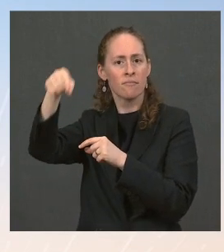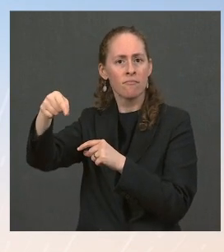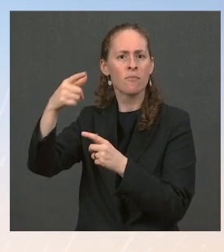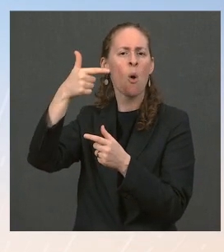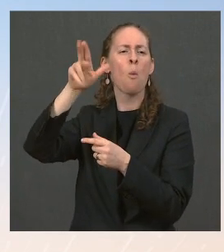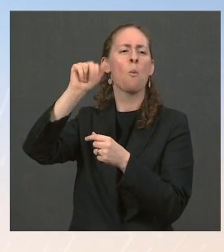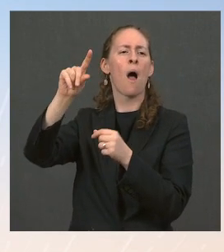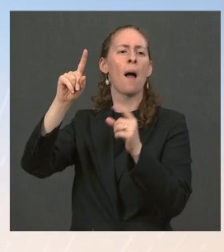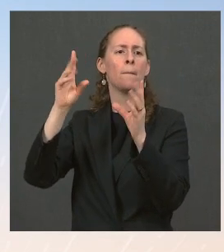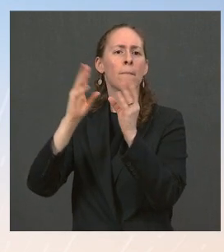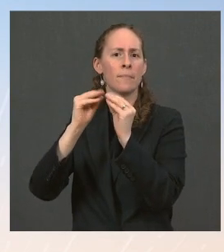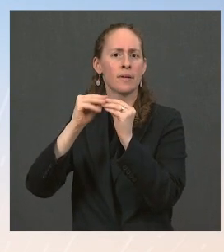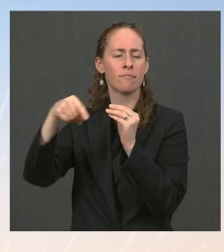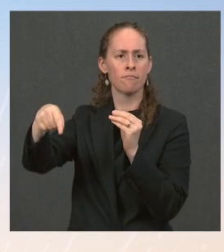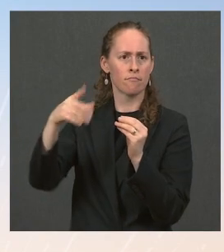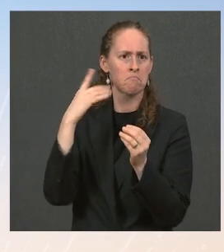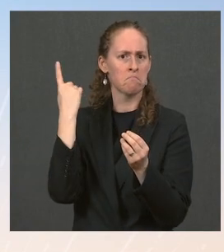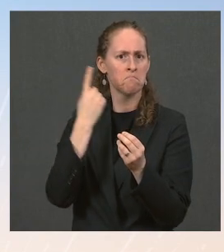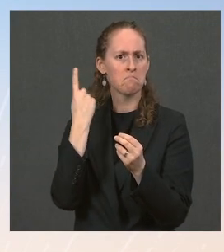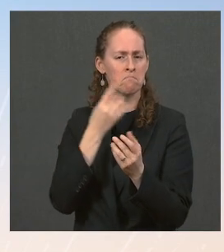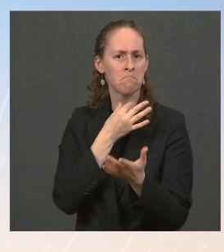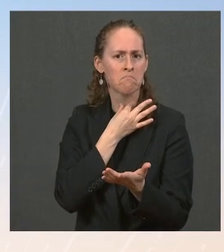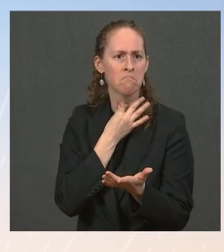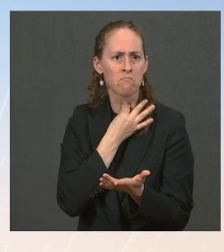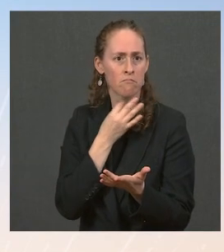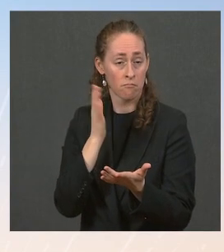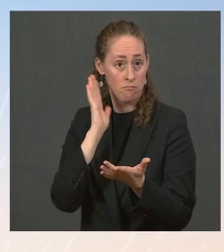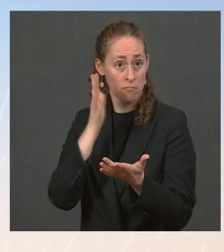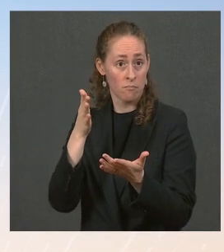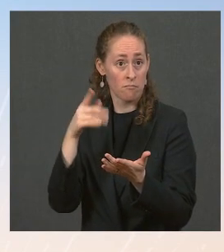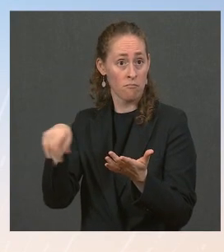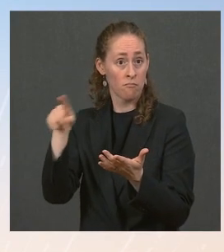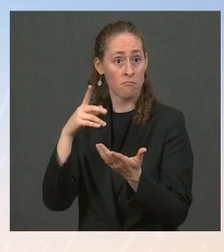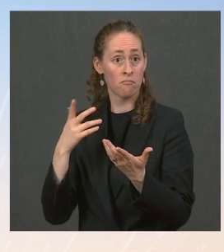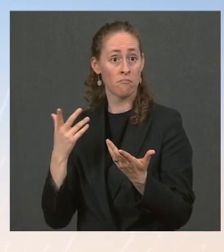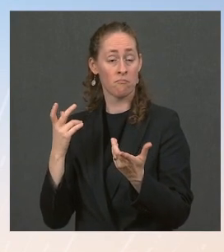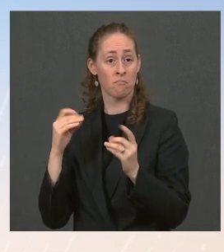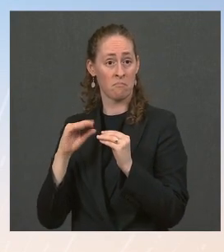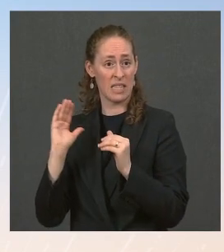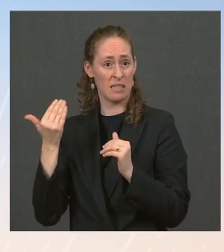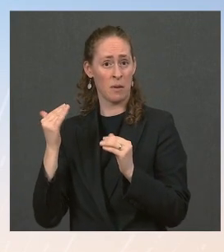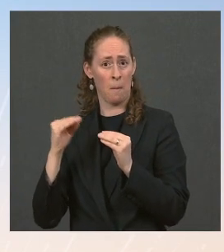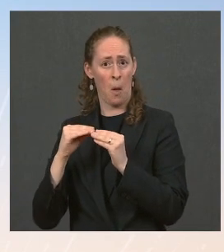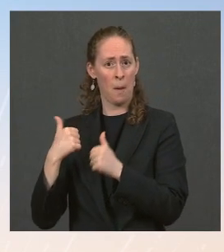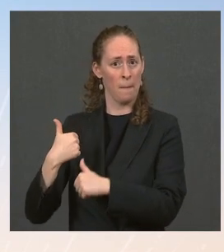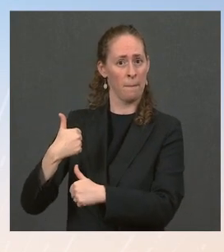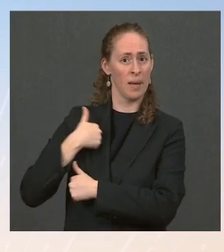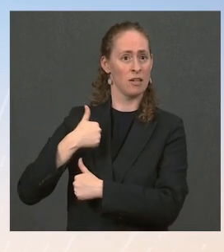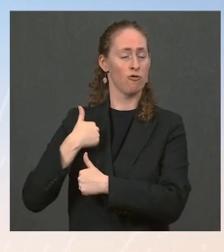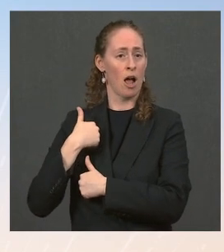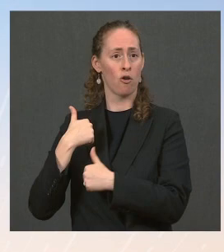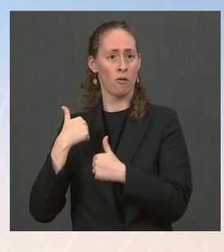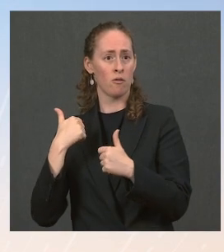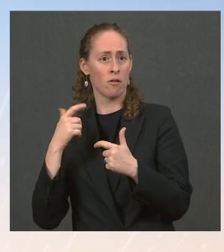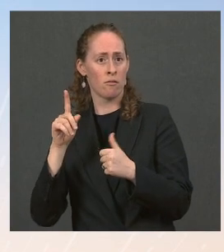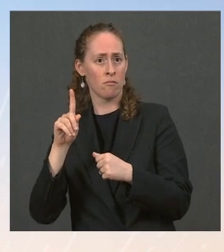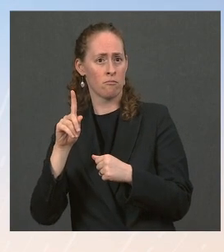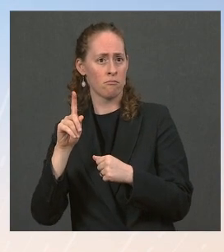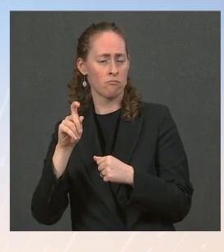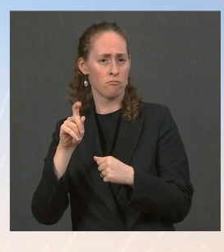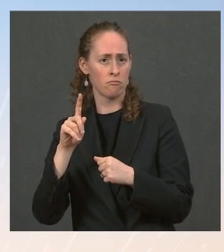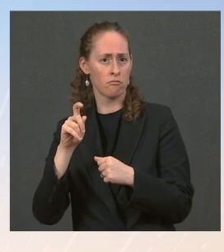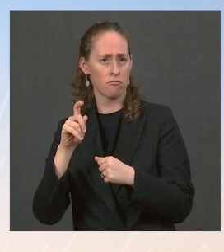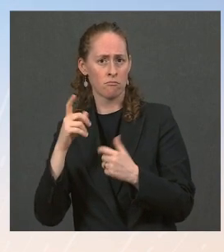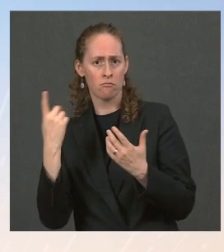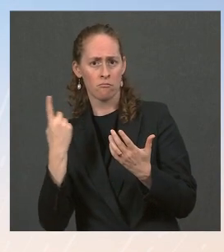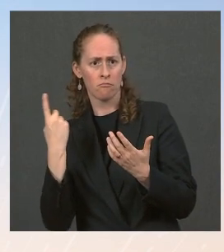similar kind of military role that you've now defined for with the Australians? AUKUS?